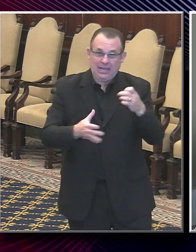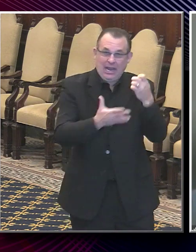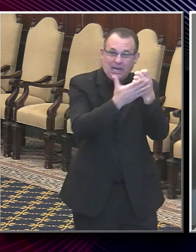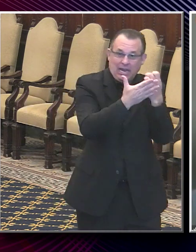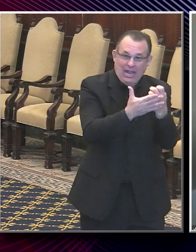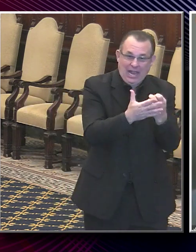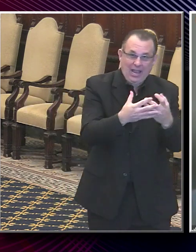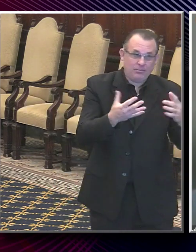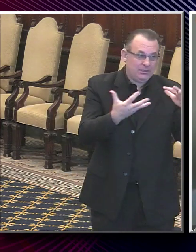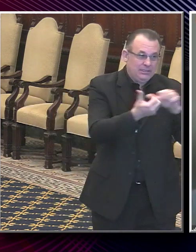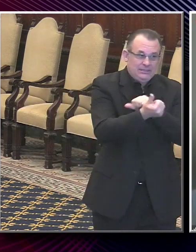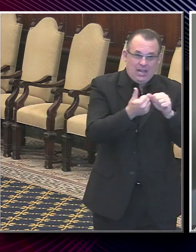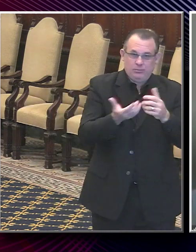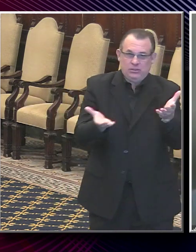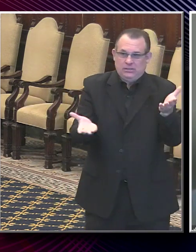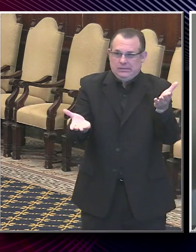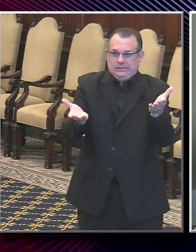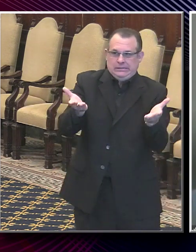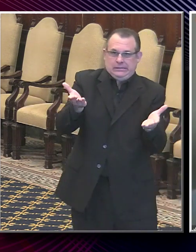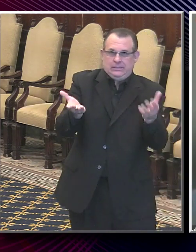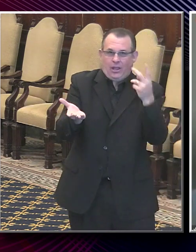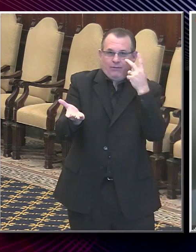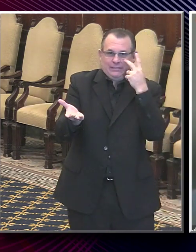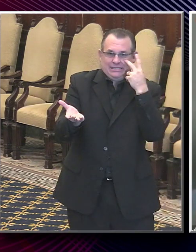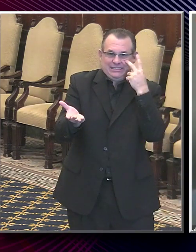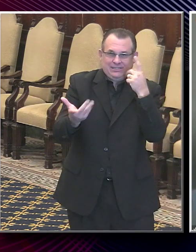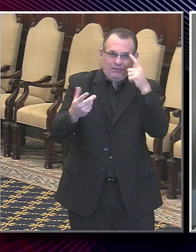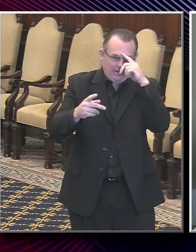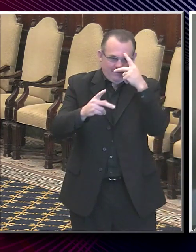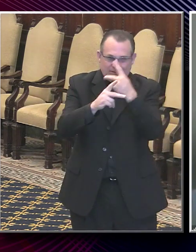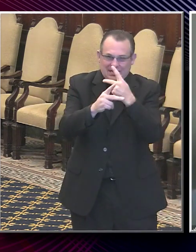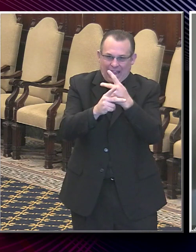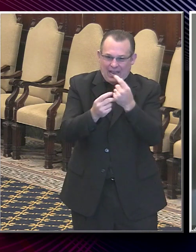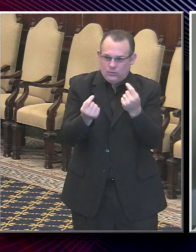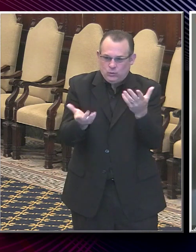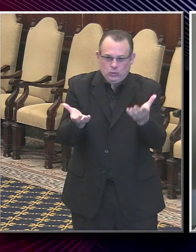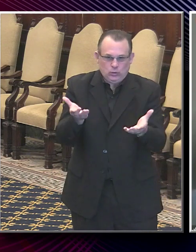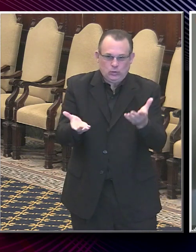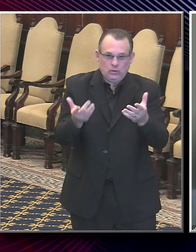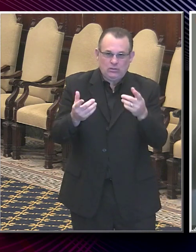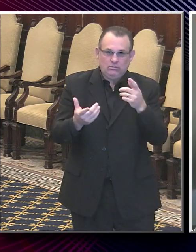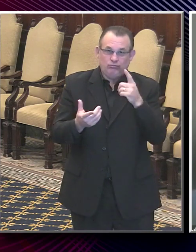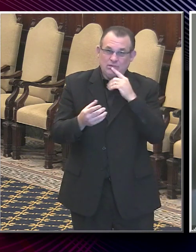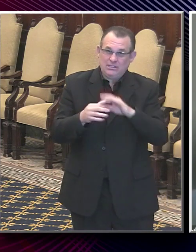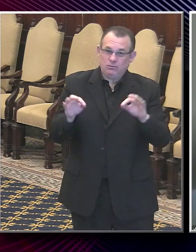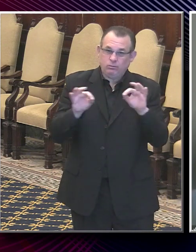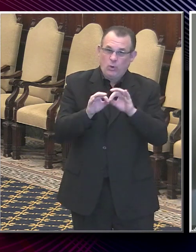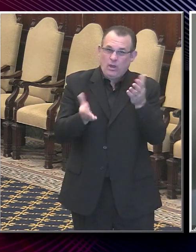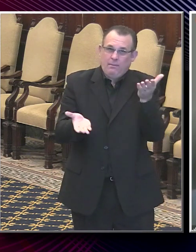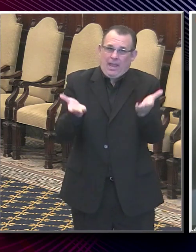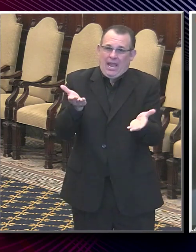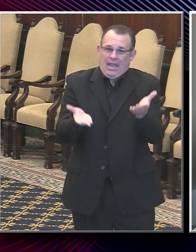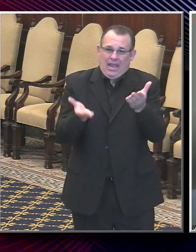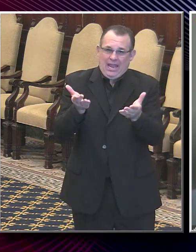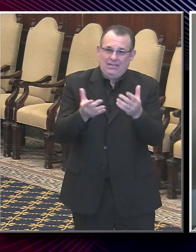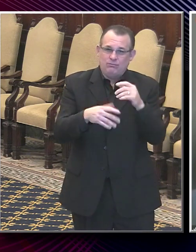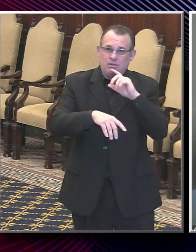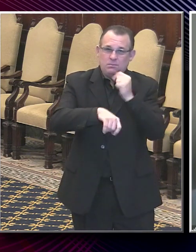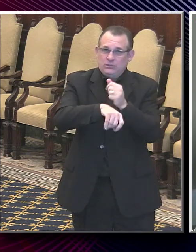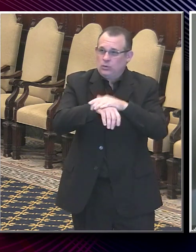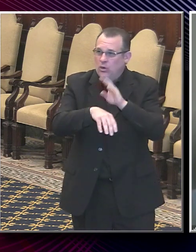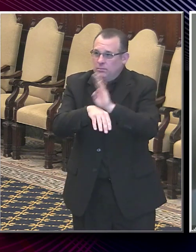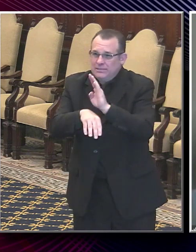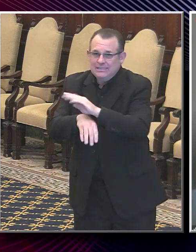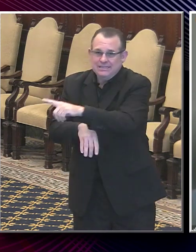damage of not allowing activities. And I think that balance really does depend on business